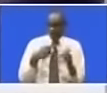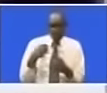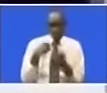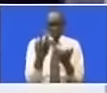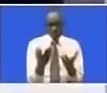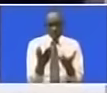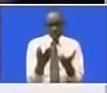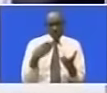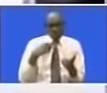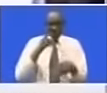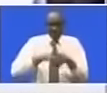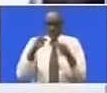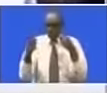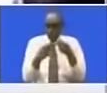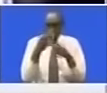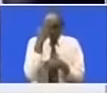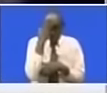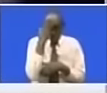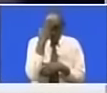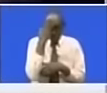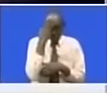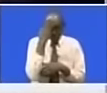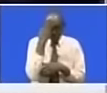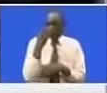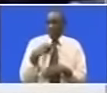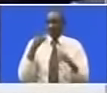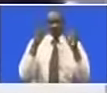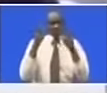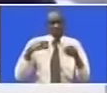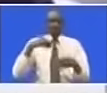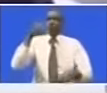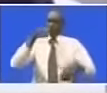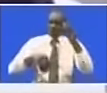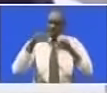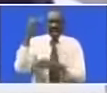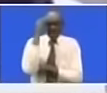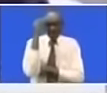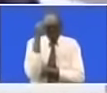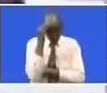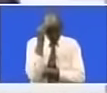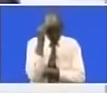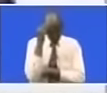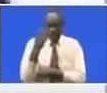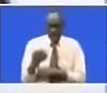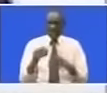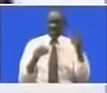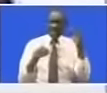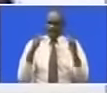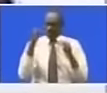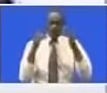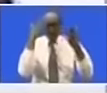numbers for a moment. And there was the issue of voter education and the level of